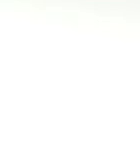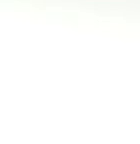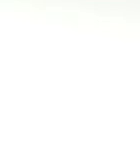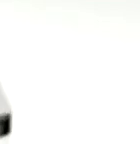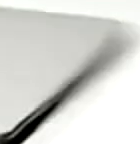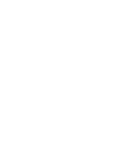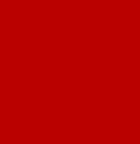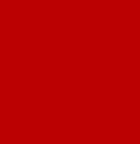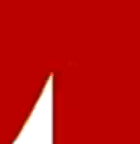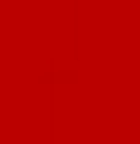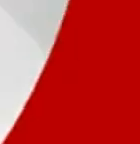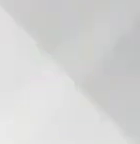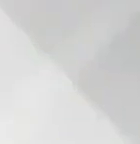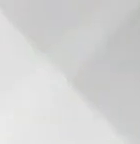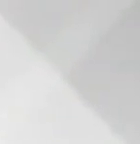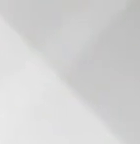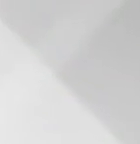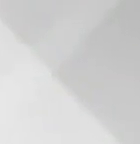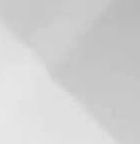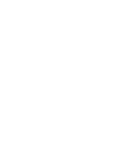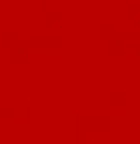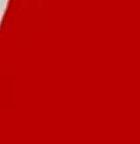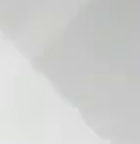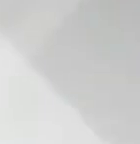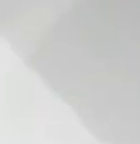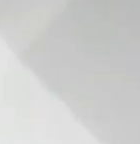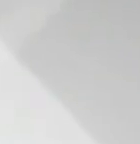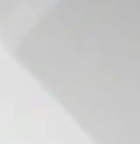news@kbc.co.ke or call